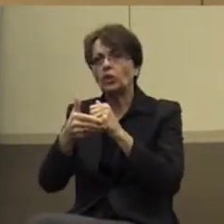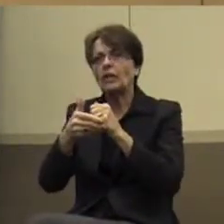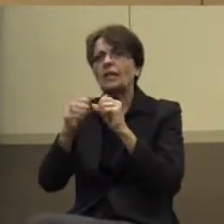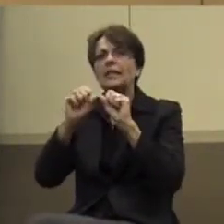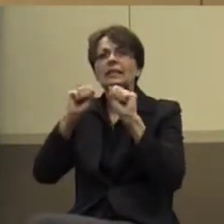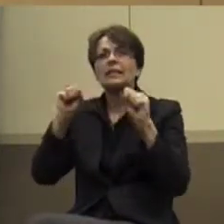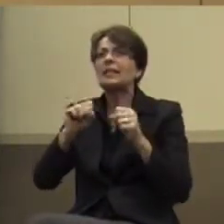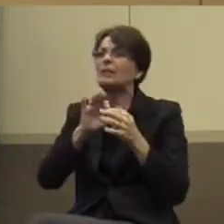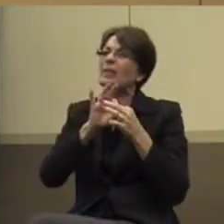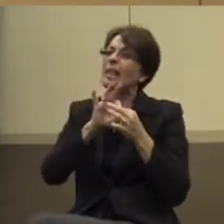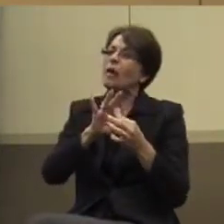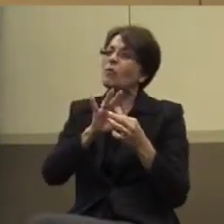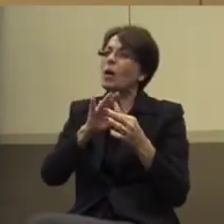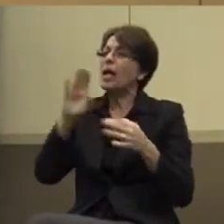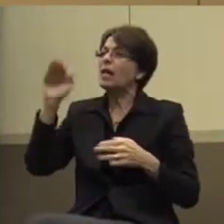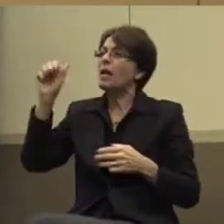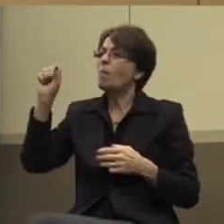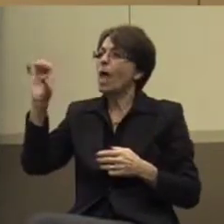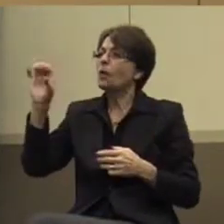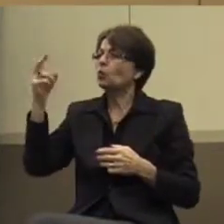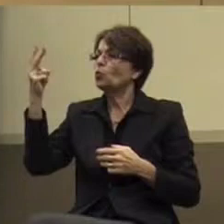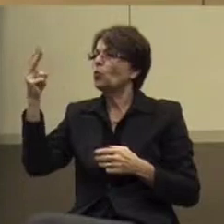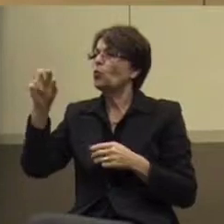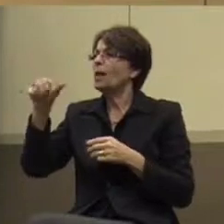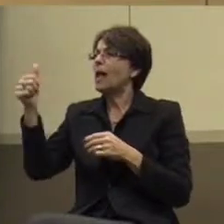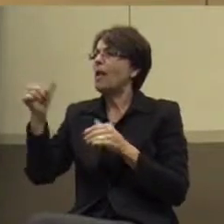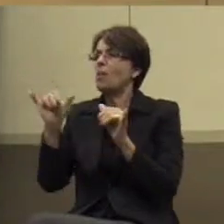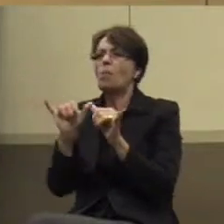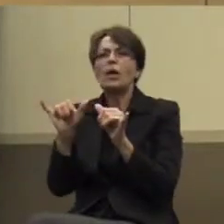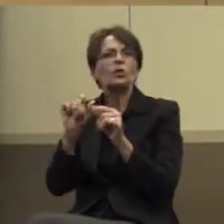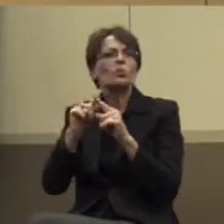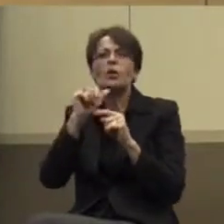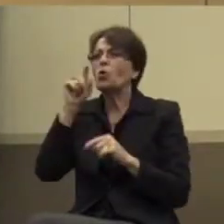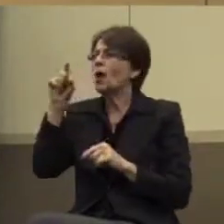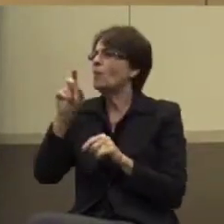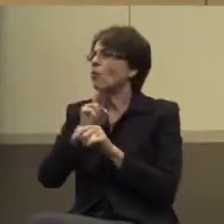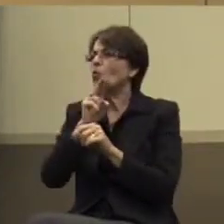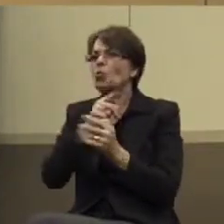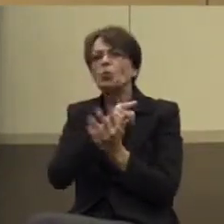BASC-2 and some other measures, but you don't need to use those. I mean, you